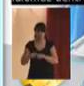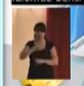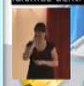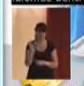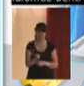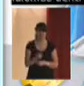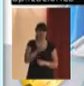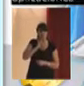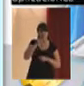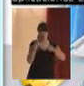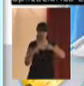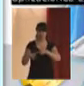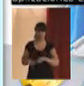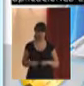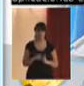timeline.